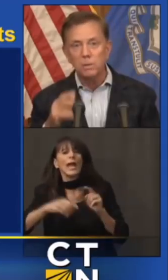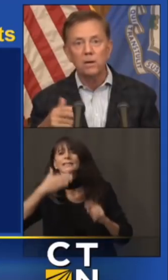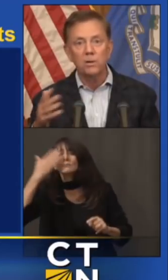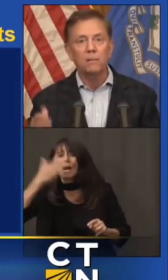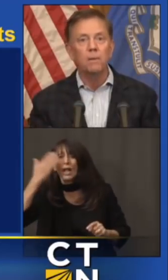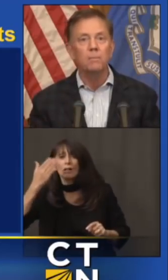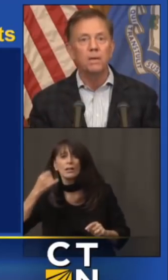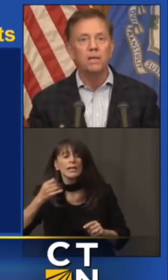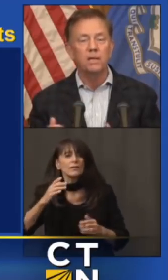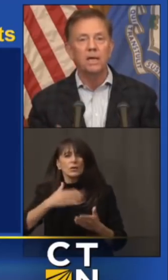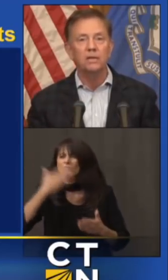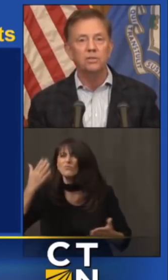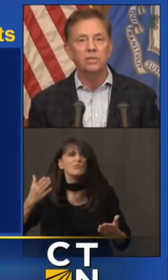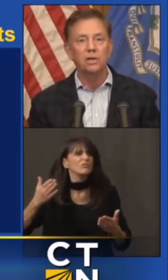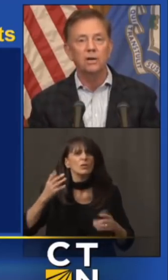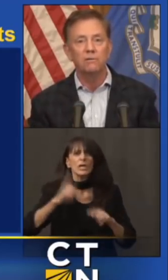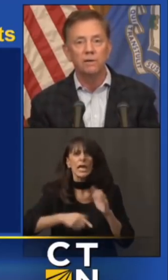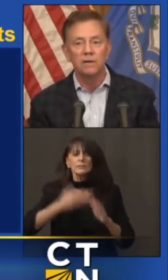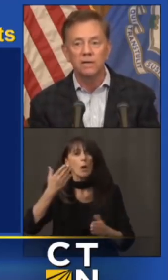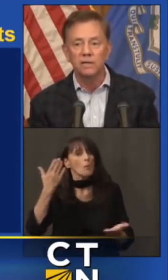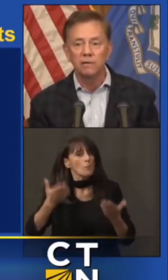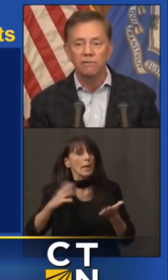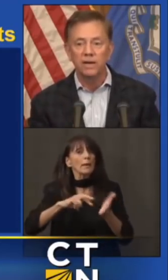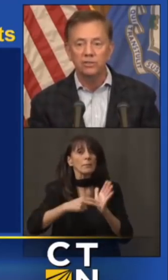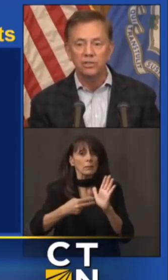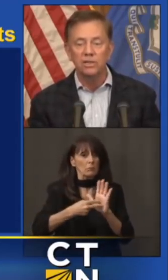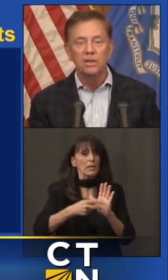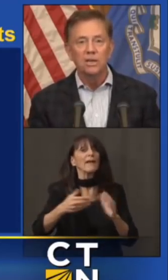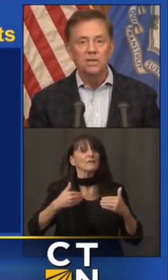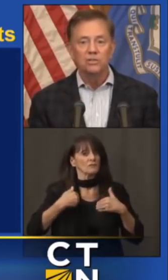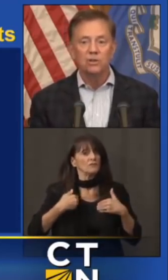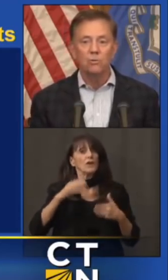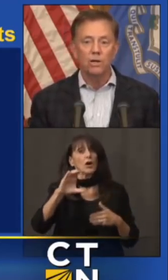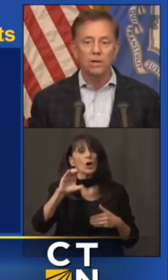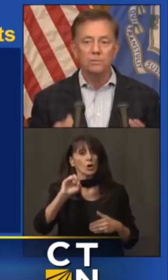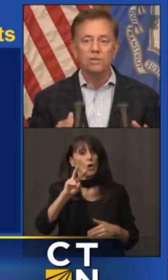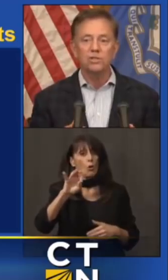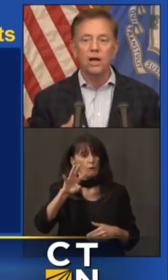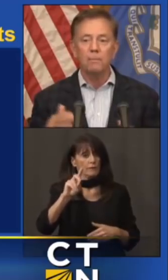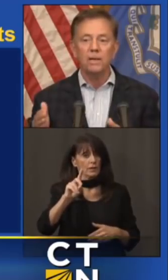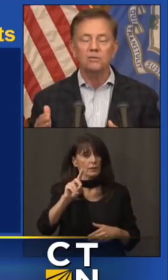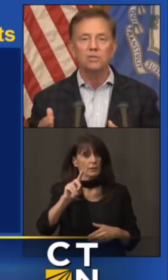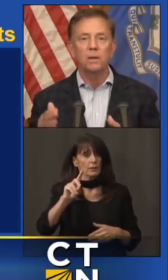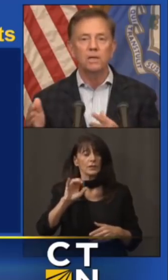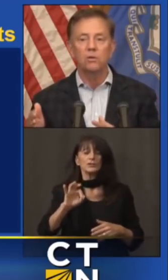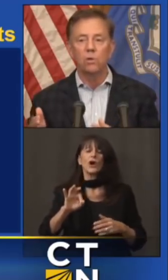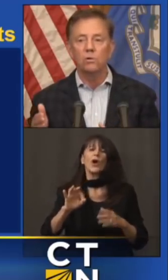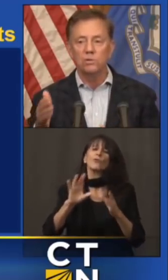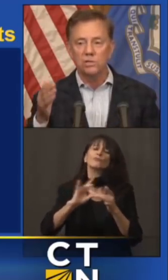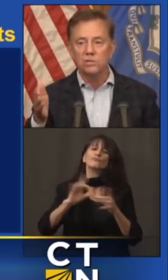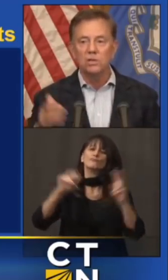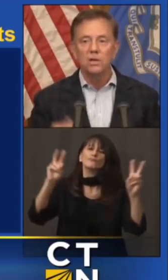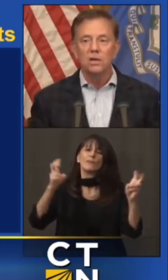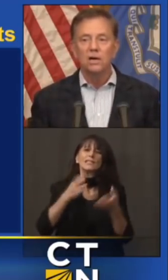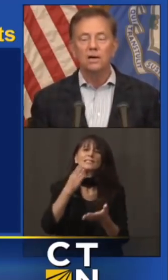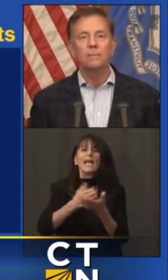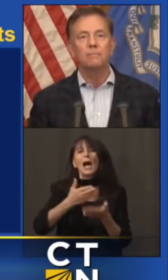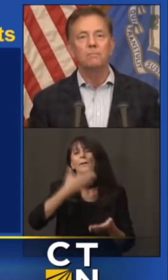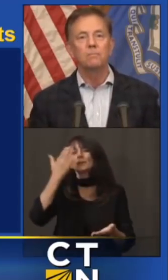of smell, that may be an indication of an infection. So when it comes to stopping and smelling the roses,